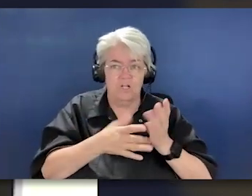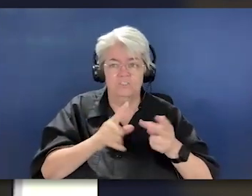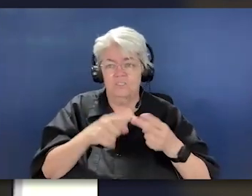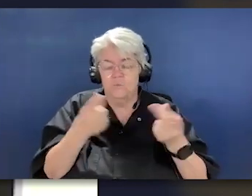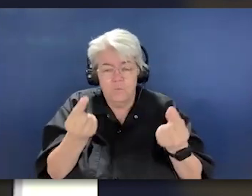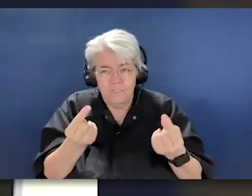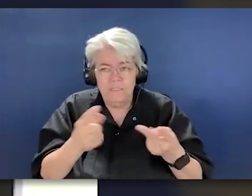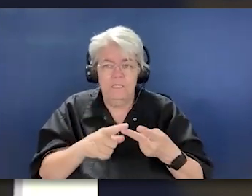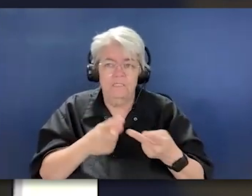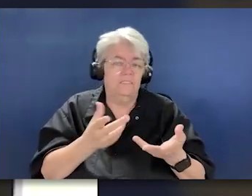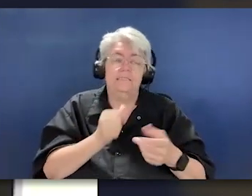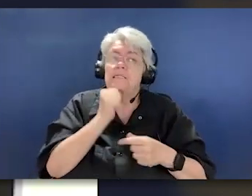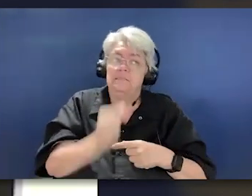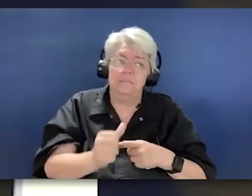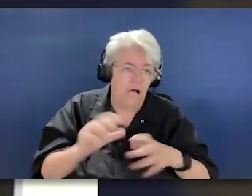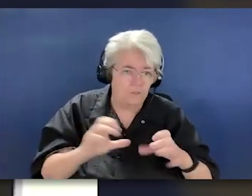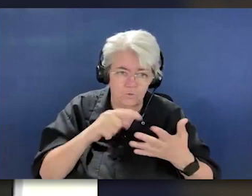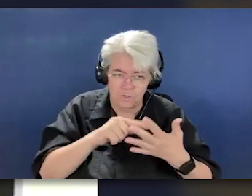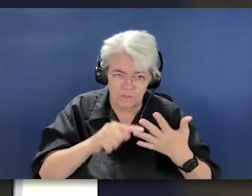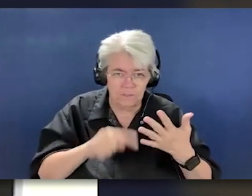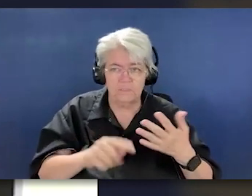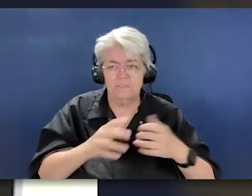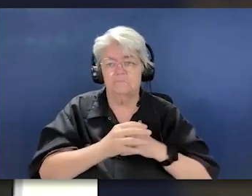and what it does not do.